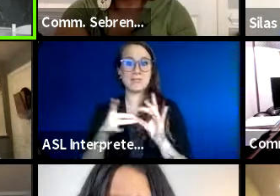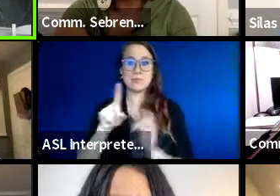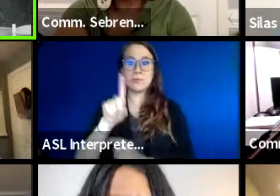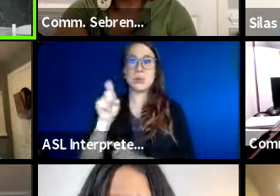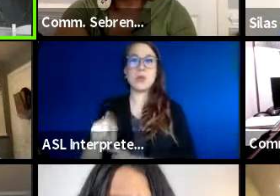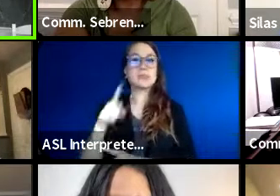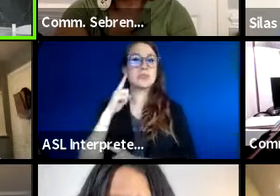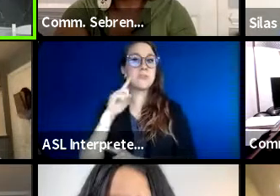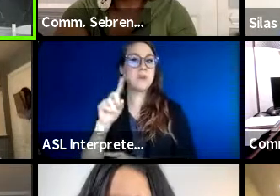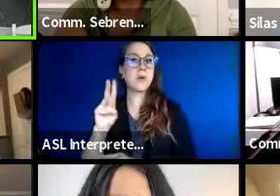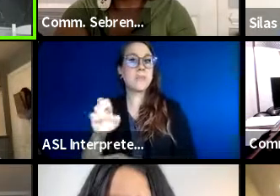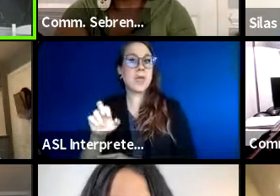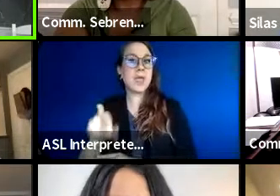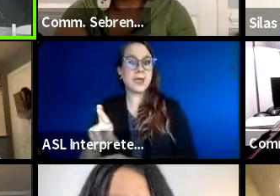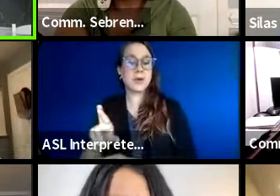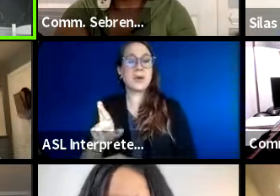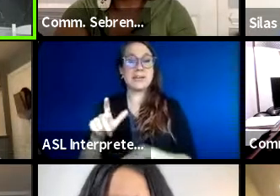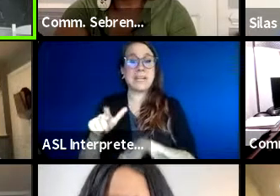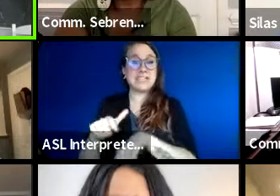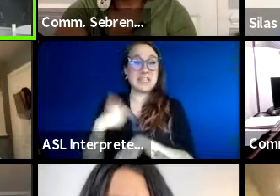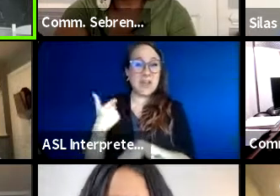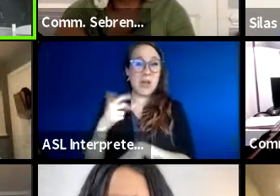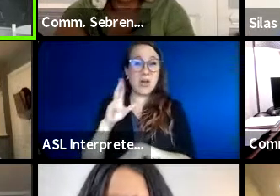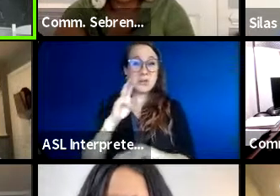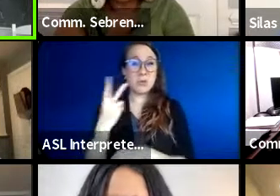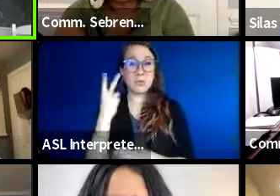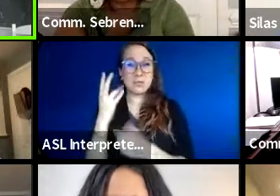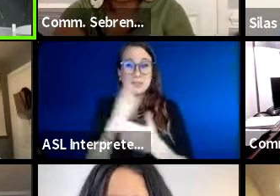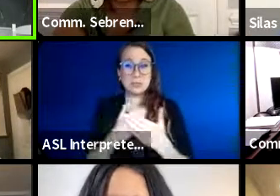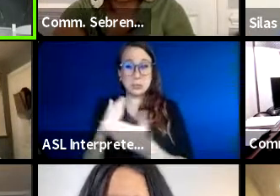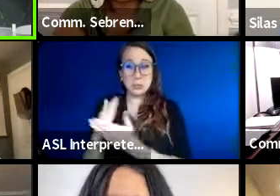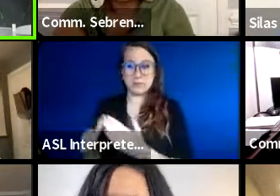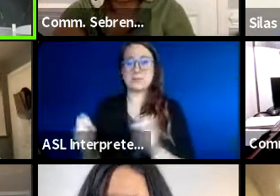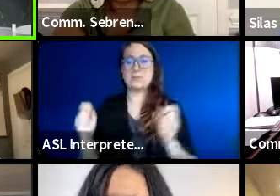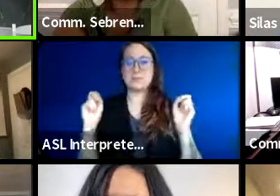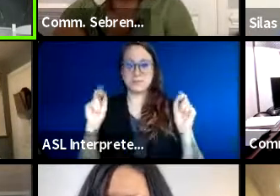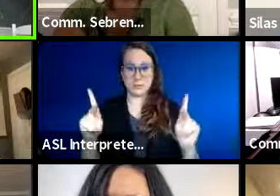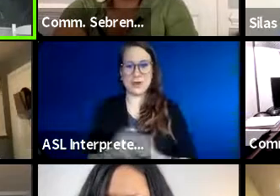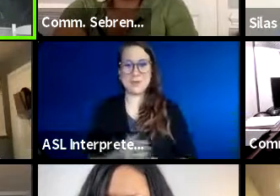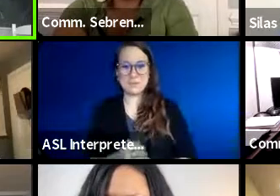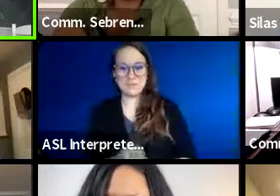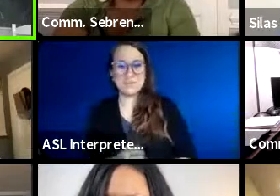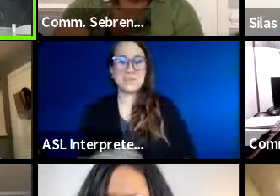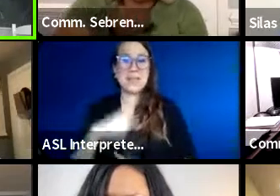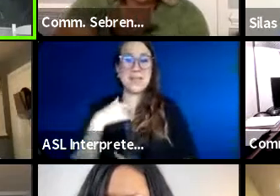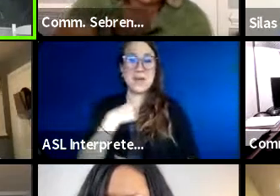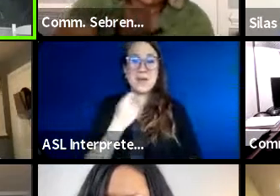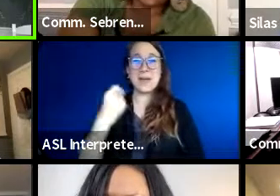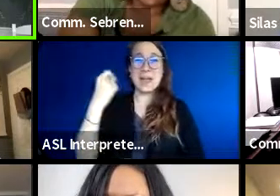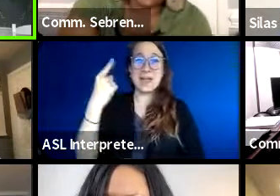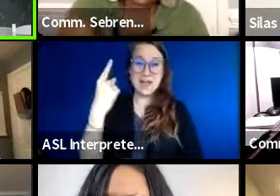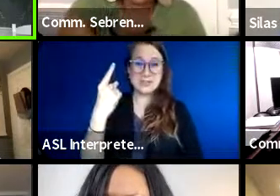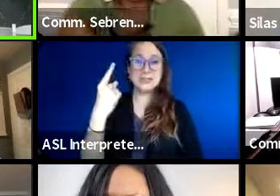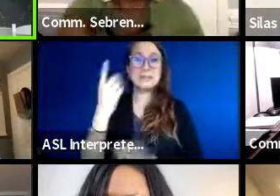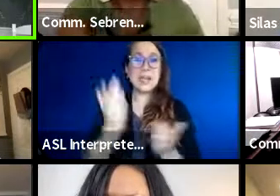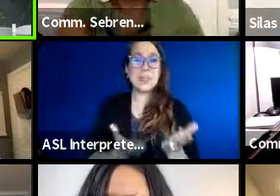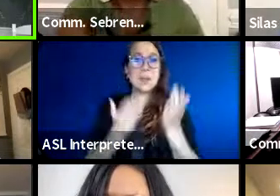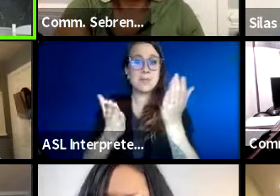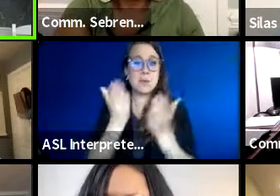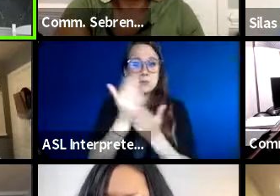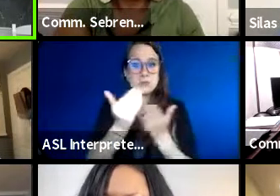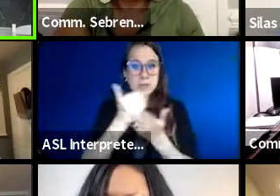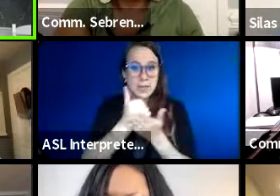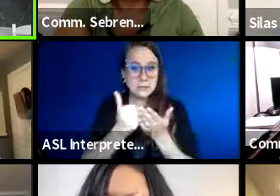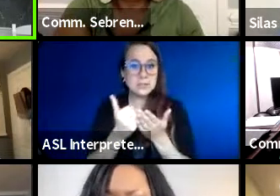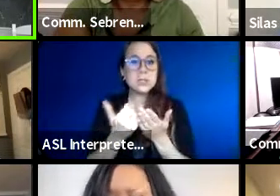mayor. It's long, so it'll take 2 parts. Okay, Kevin. I understand the proposed budget includes funding